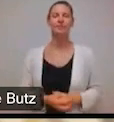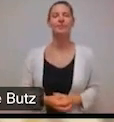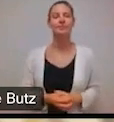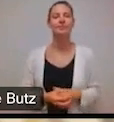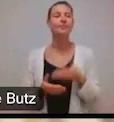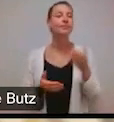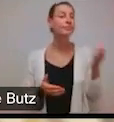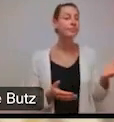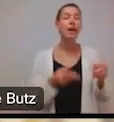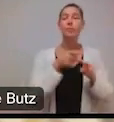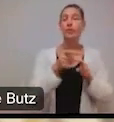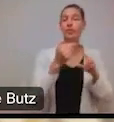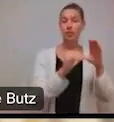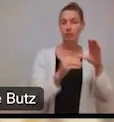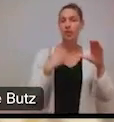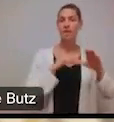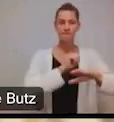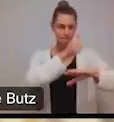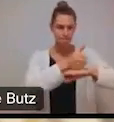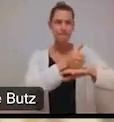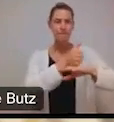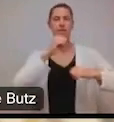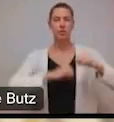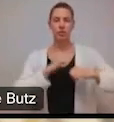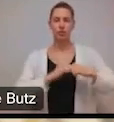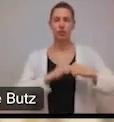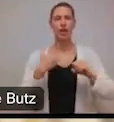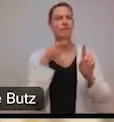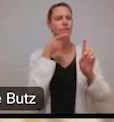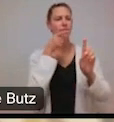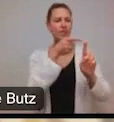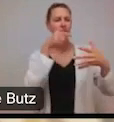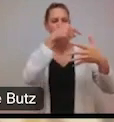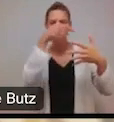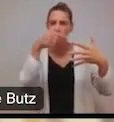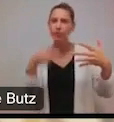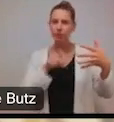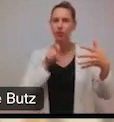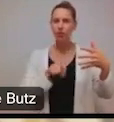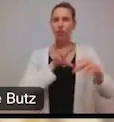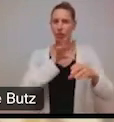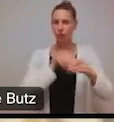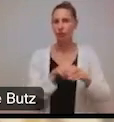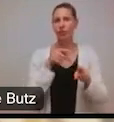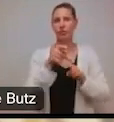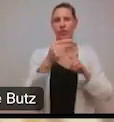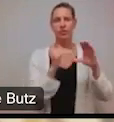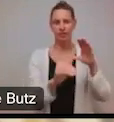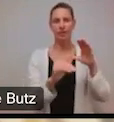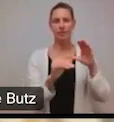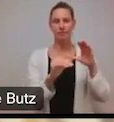Professional emails have a defined structure. So there's specific components that you need to include in a professional